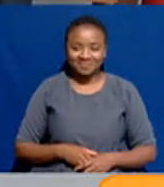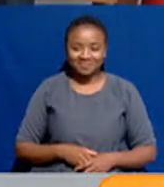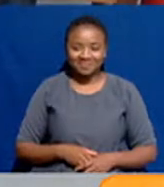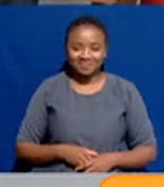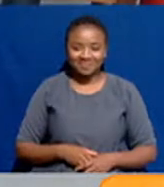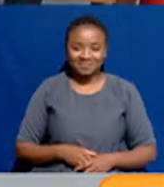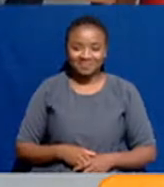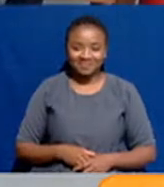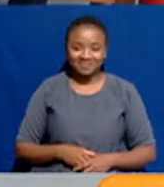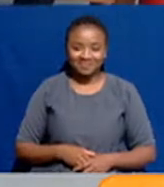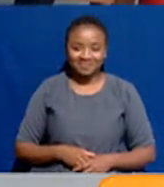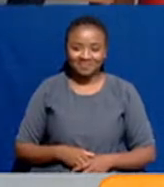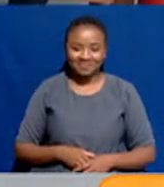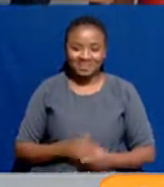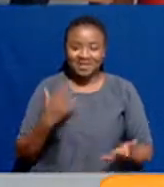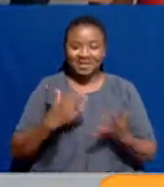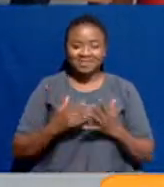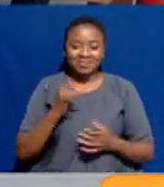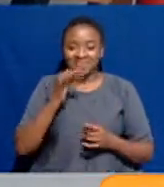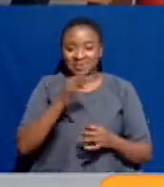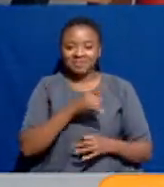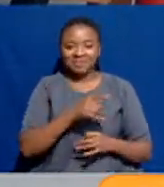Maybe who is looking for a project?